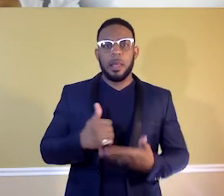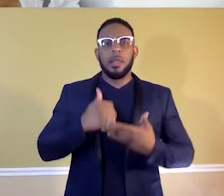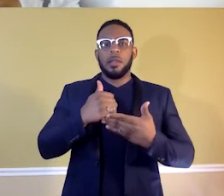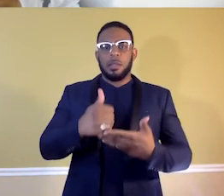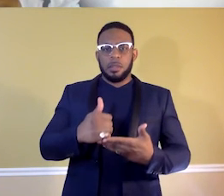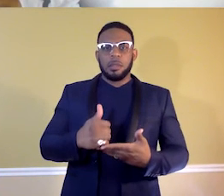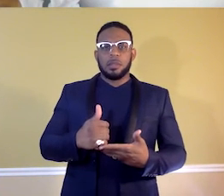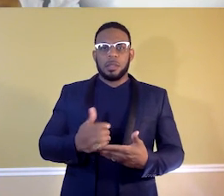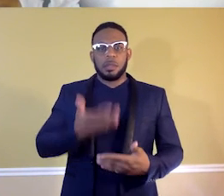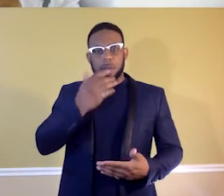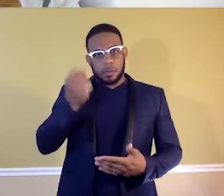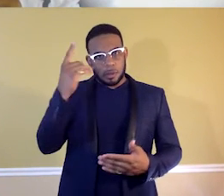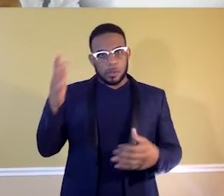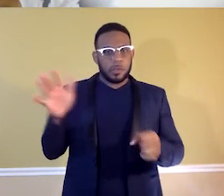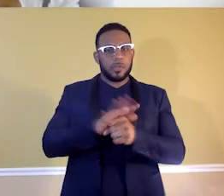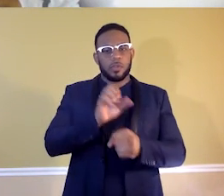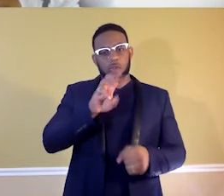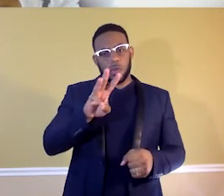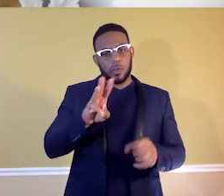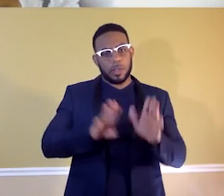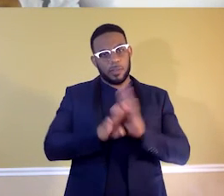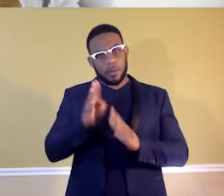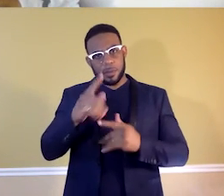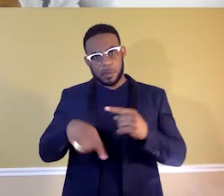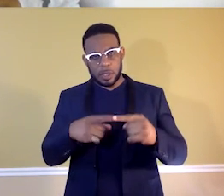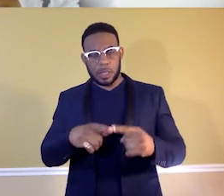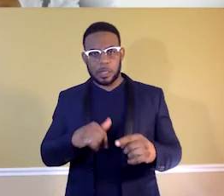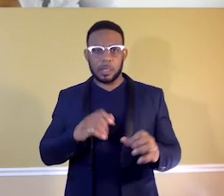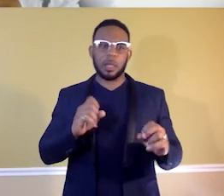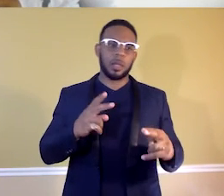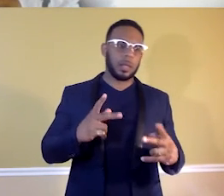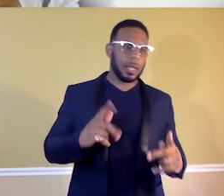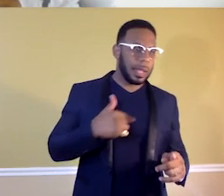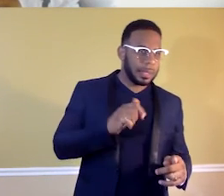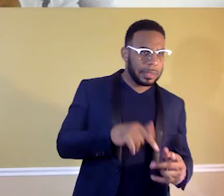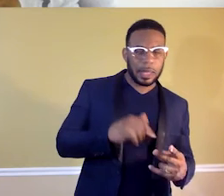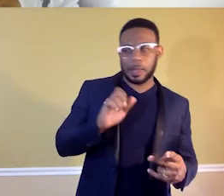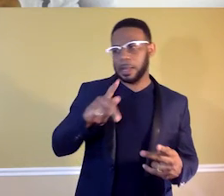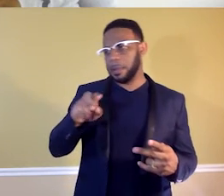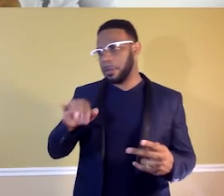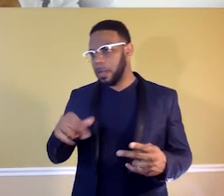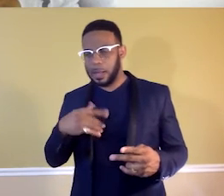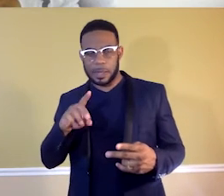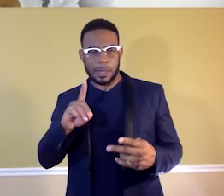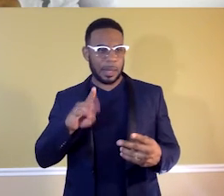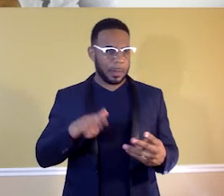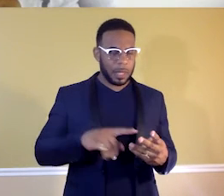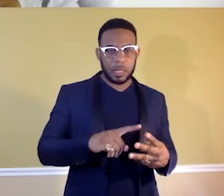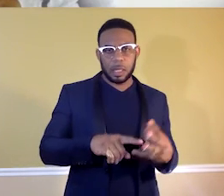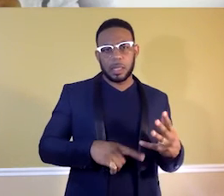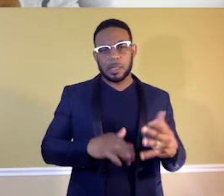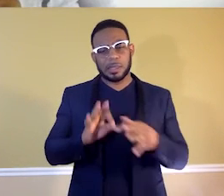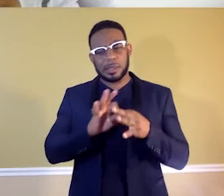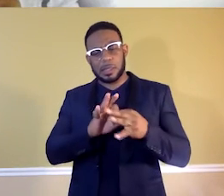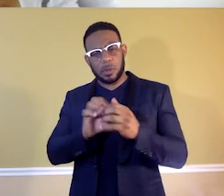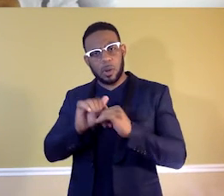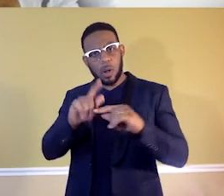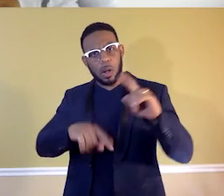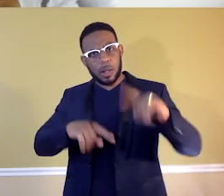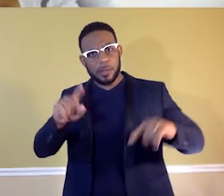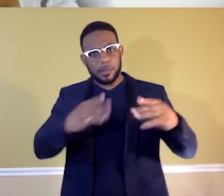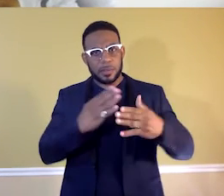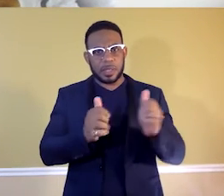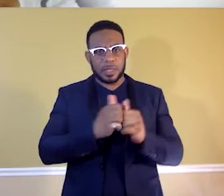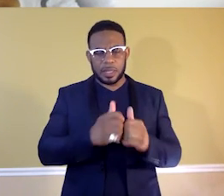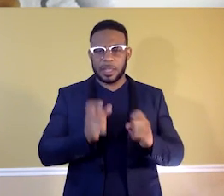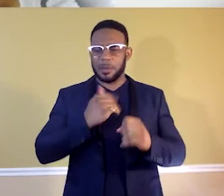me understand the full software development cycle. So I need a front end app, I need an API, I need a database. So kind of connecting all these pieces together